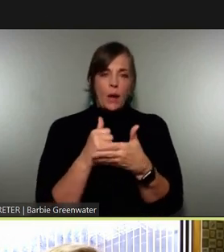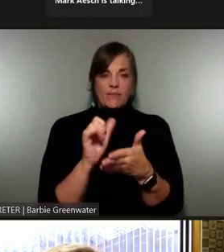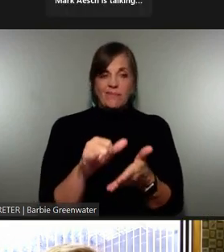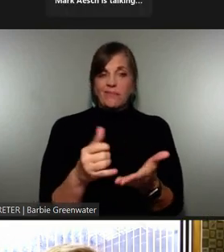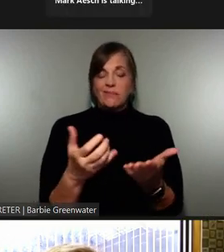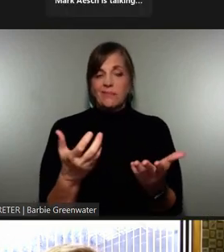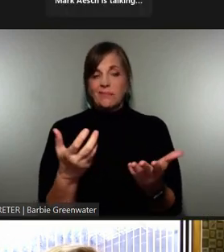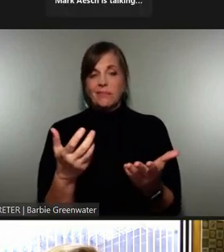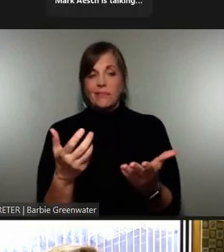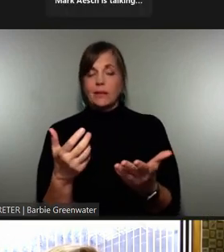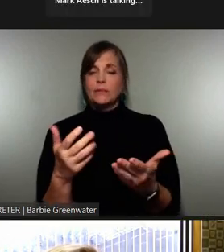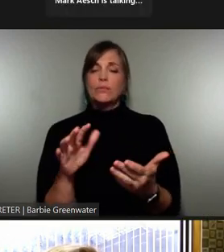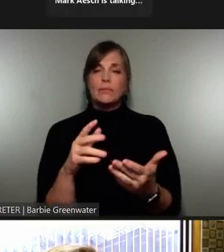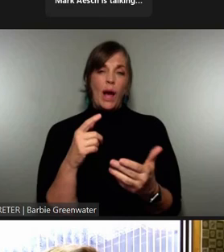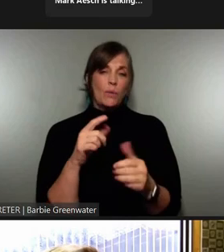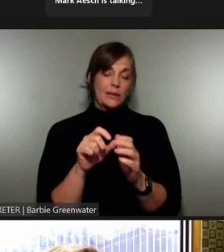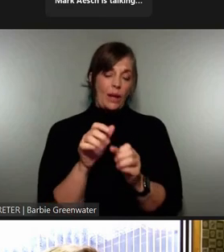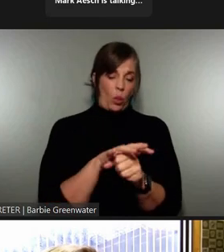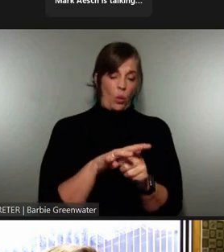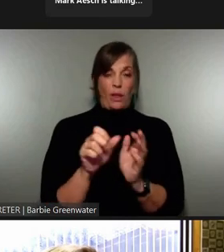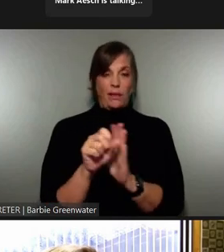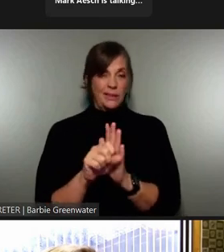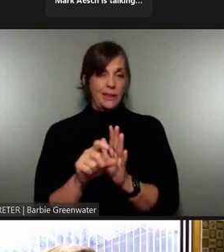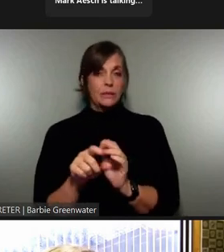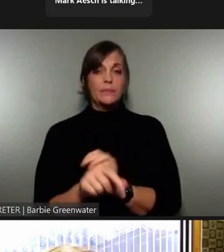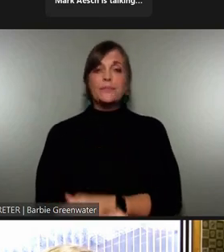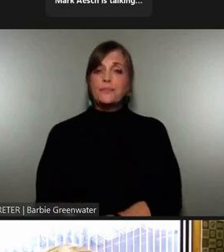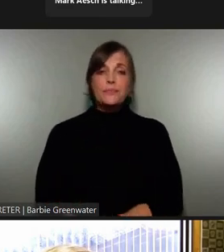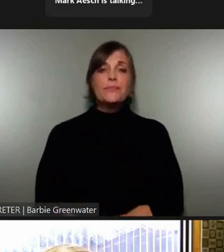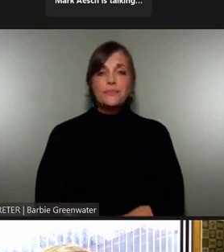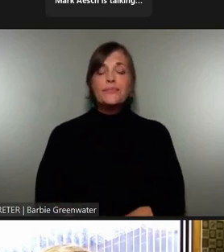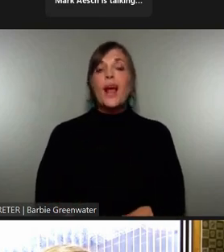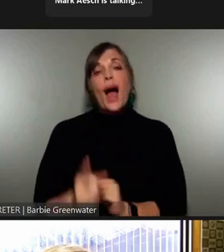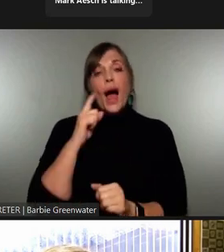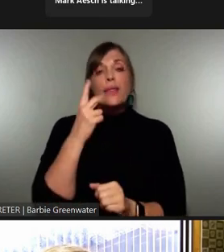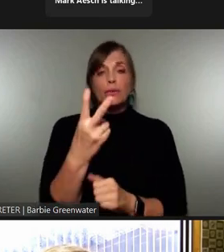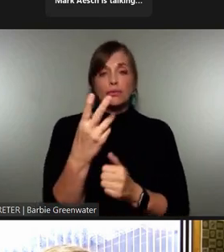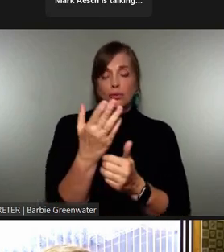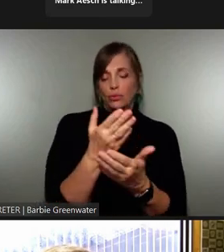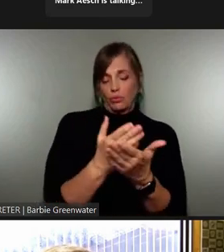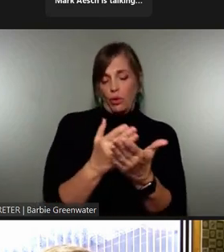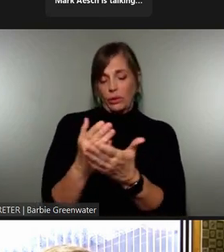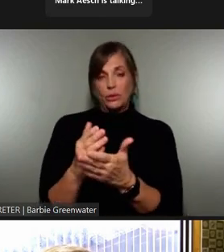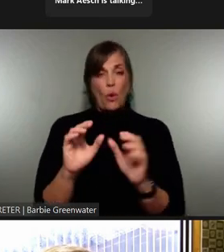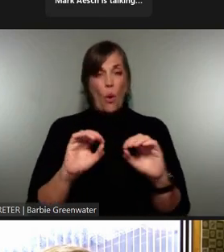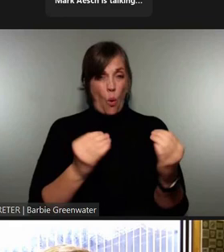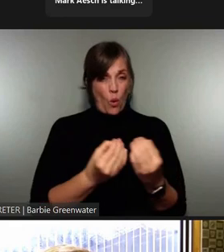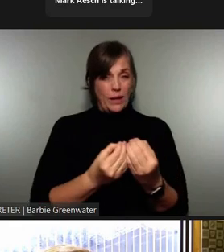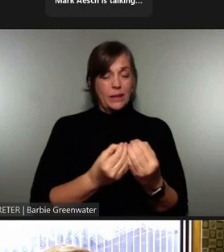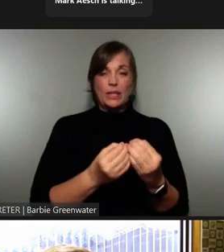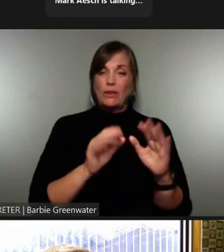So I think there's two pieces to that. I think it starts with organizational excellence.